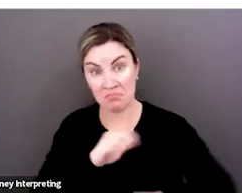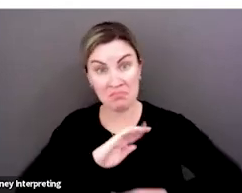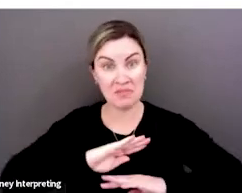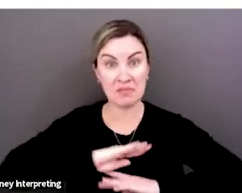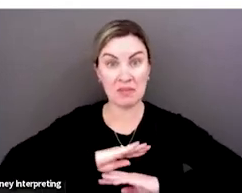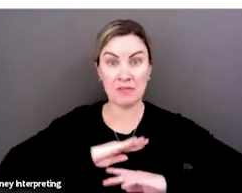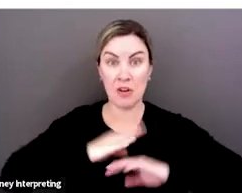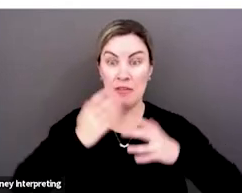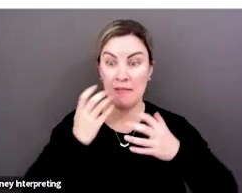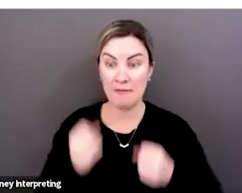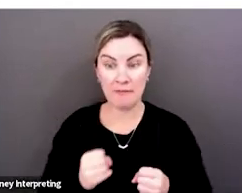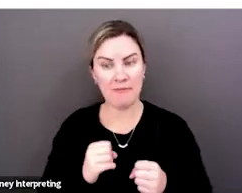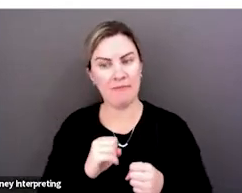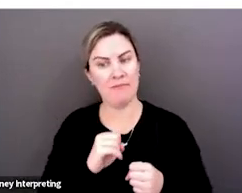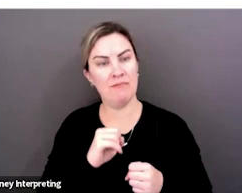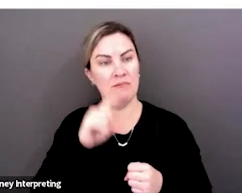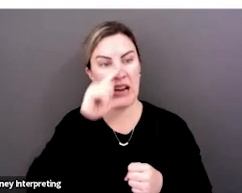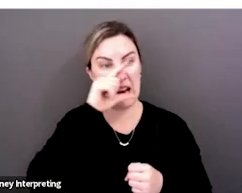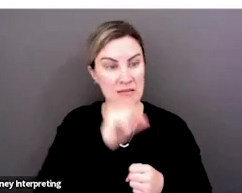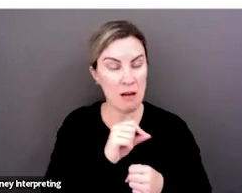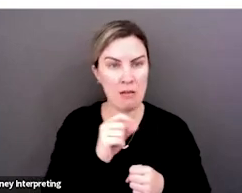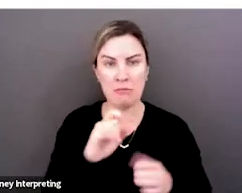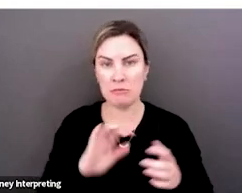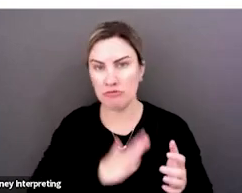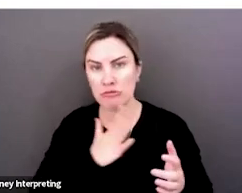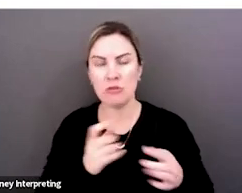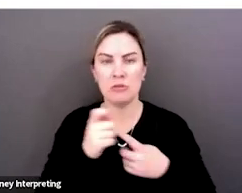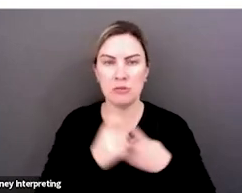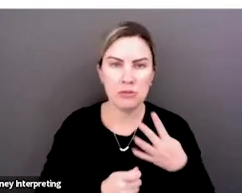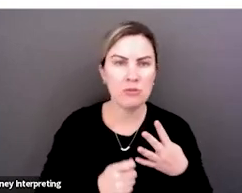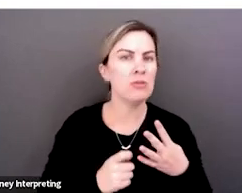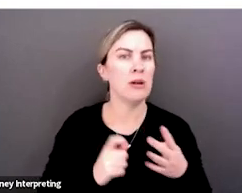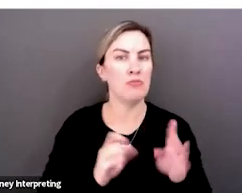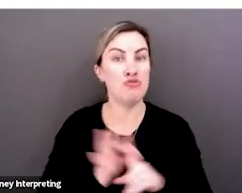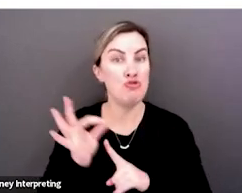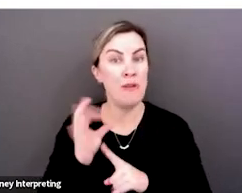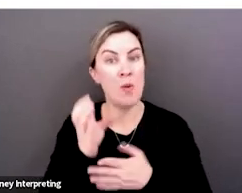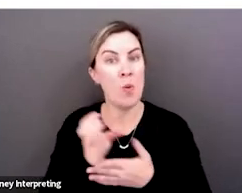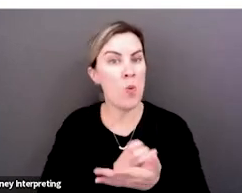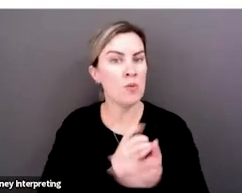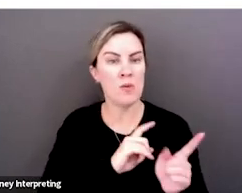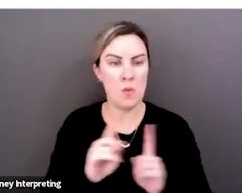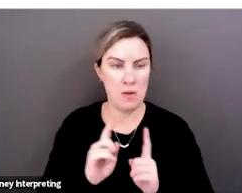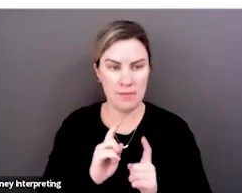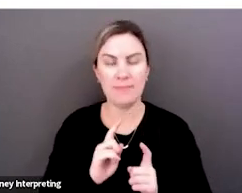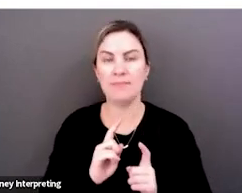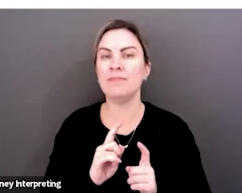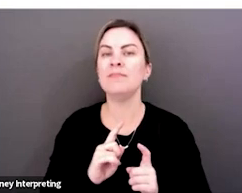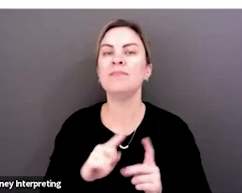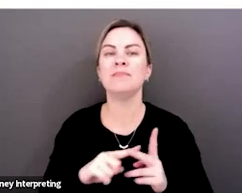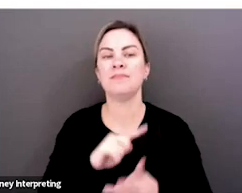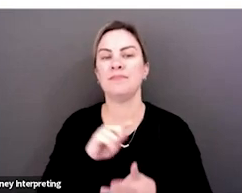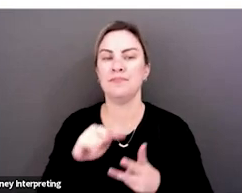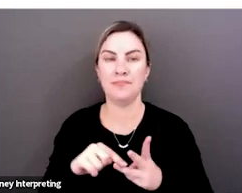the course, what were some of the key things they took away, and improving the course. And then